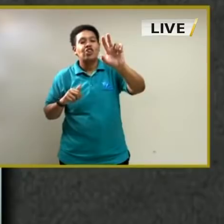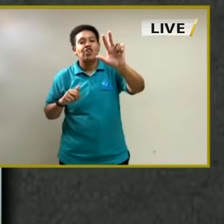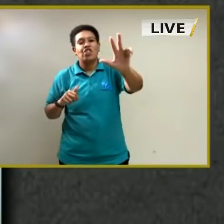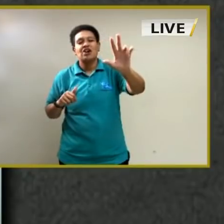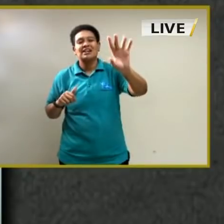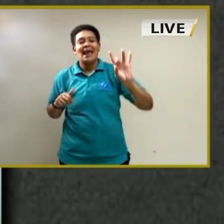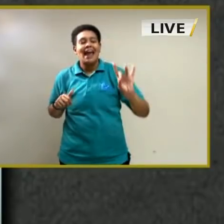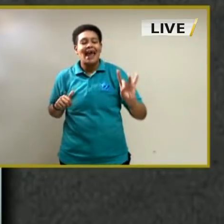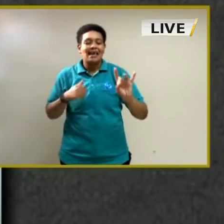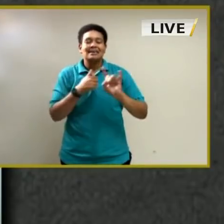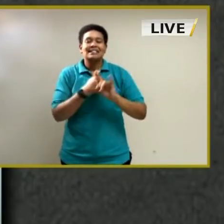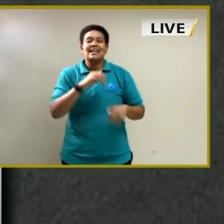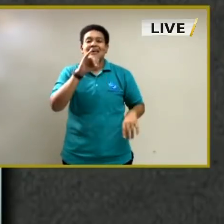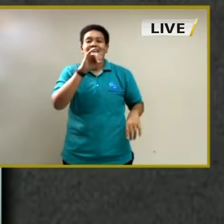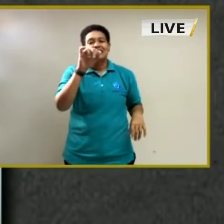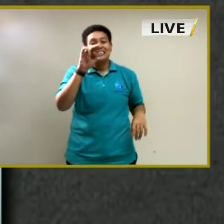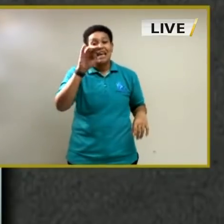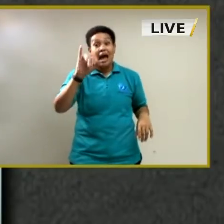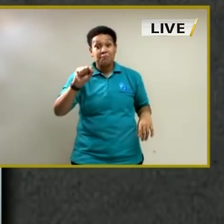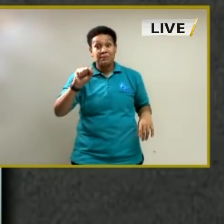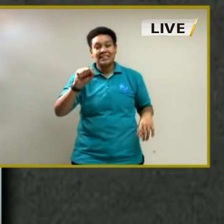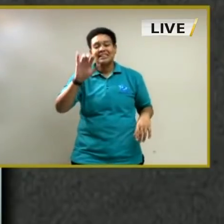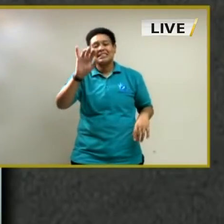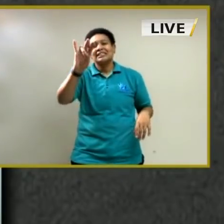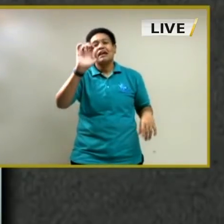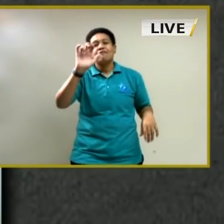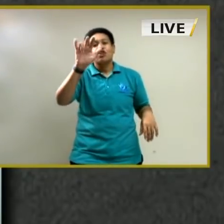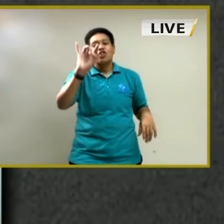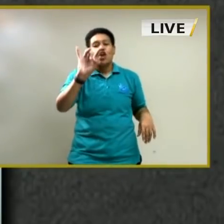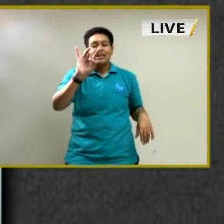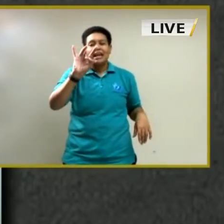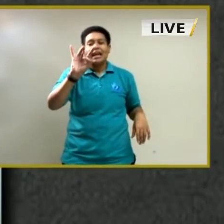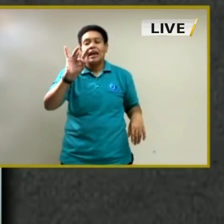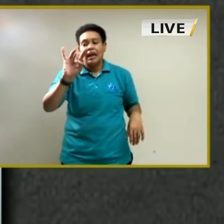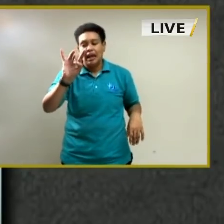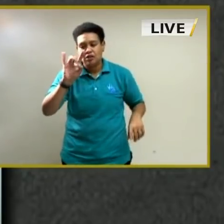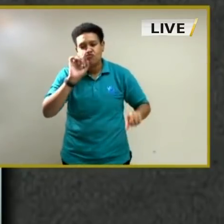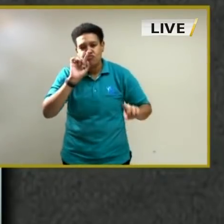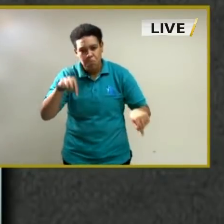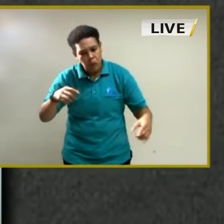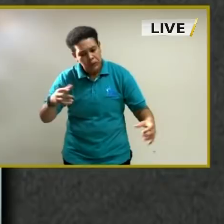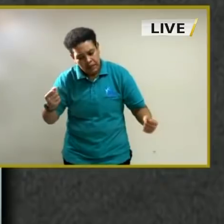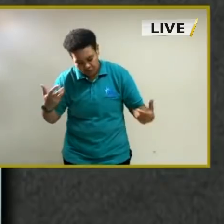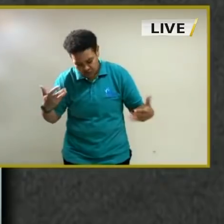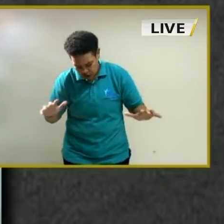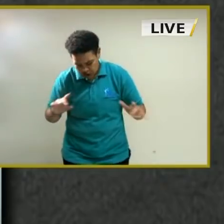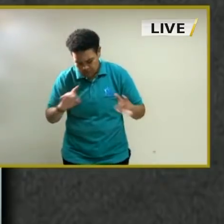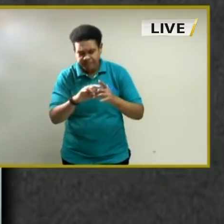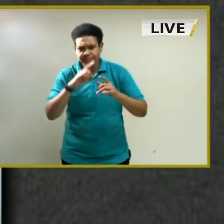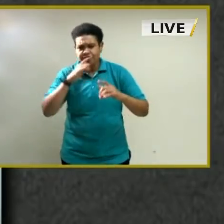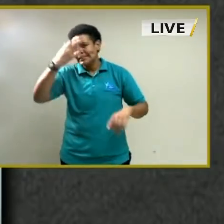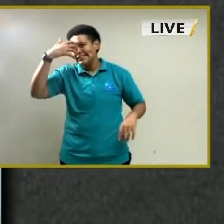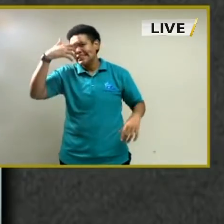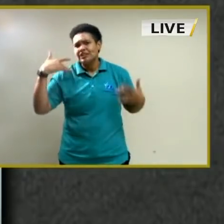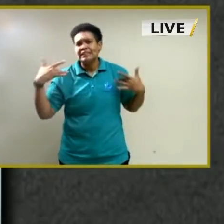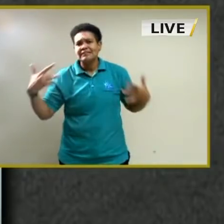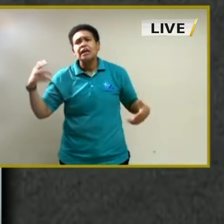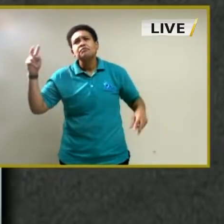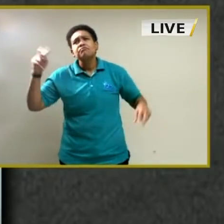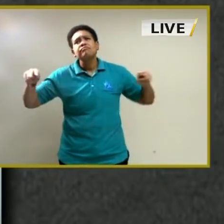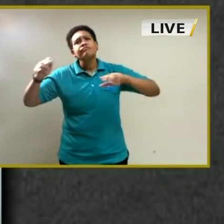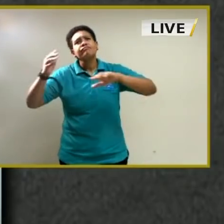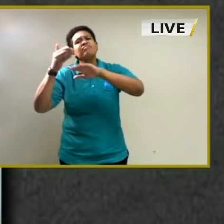738 ISAVIs. So that's 738 reports of serious events